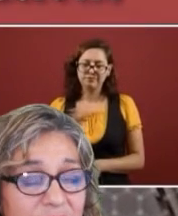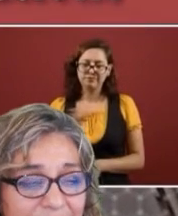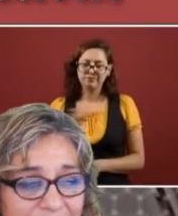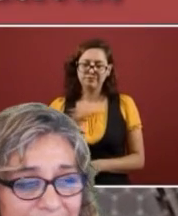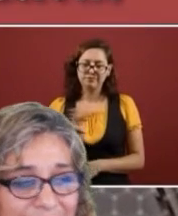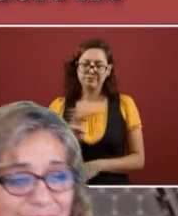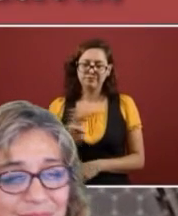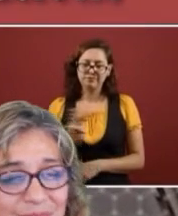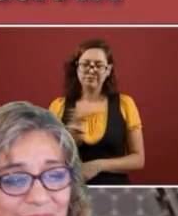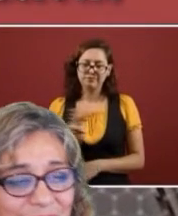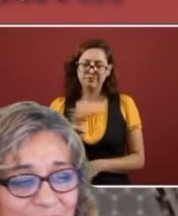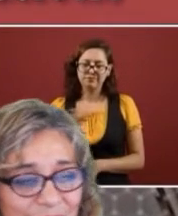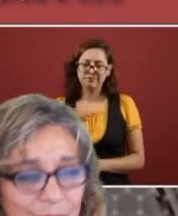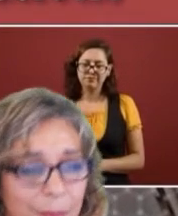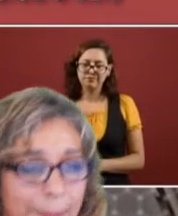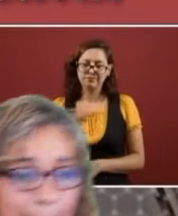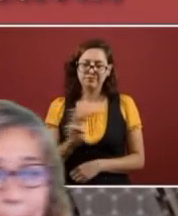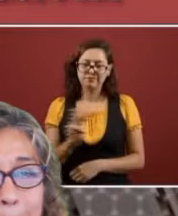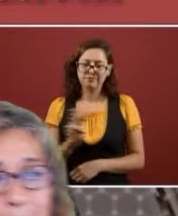2 decades.